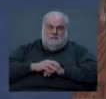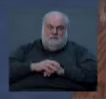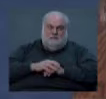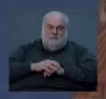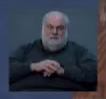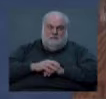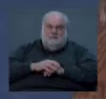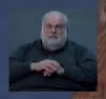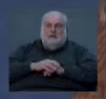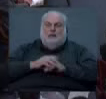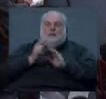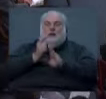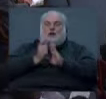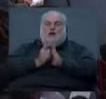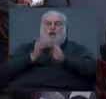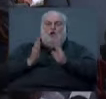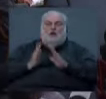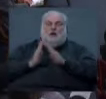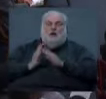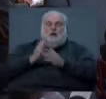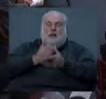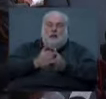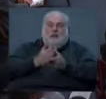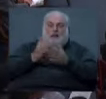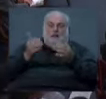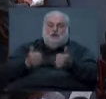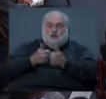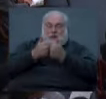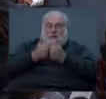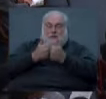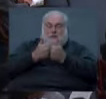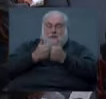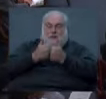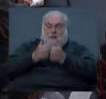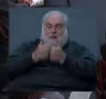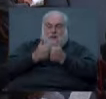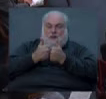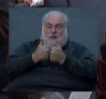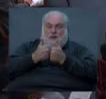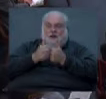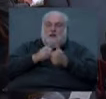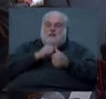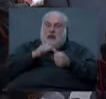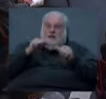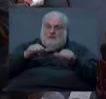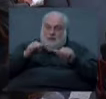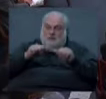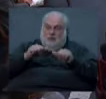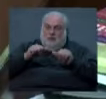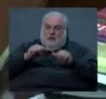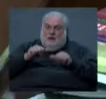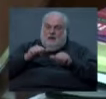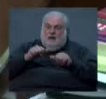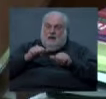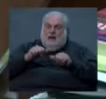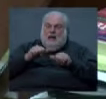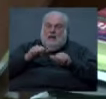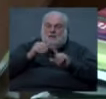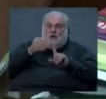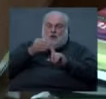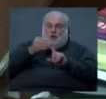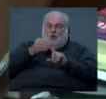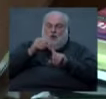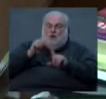Director Webb, the challenge for something to be unfeasible and impractical in order to do it as a sole source